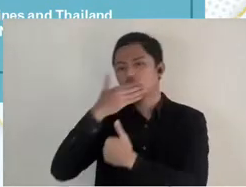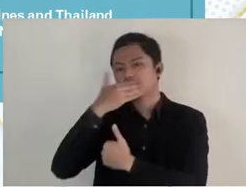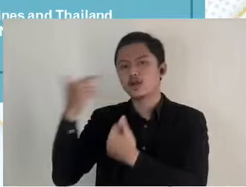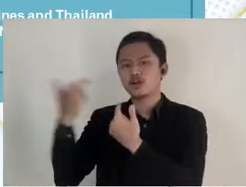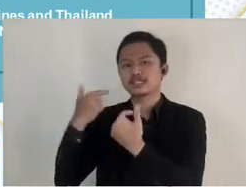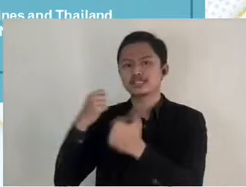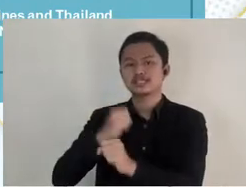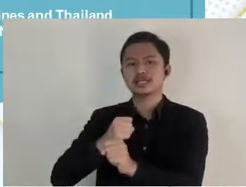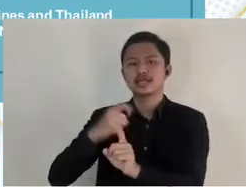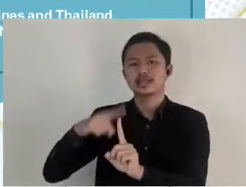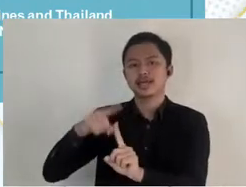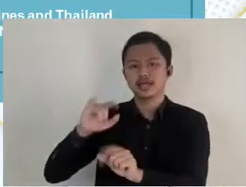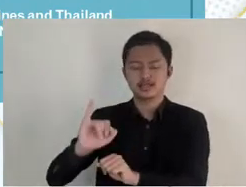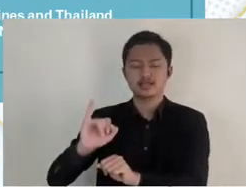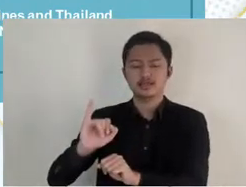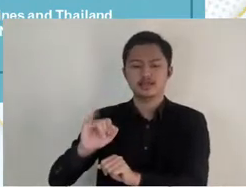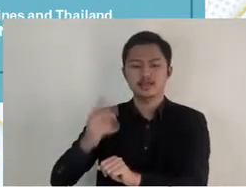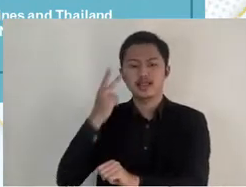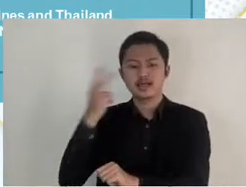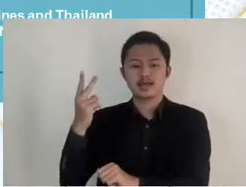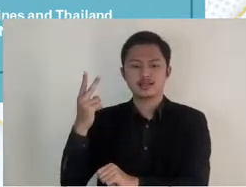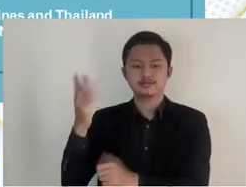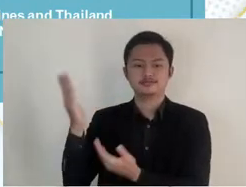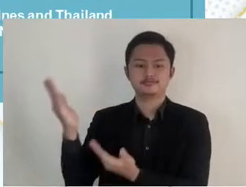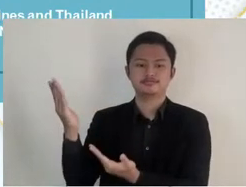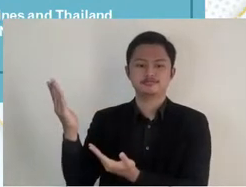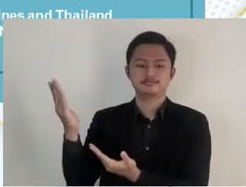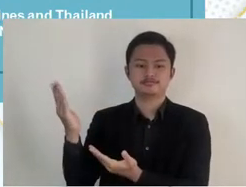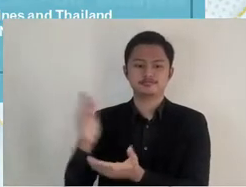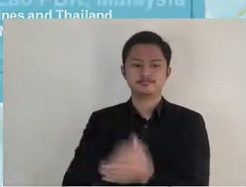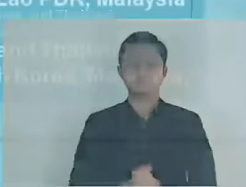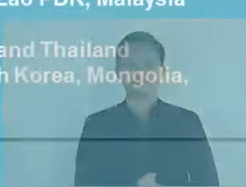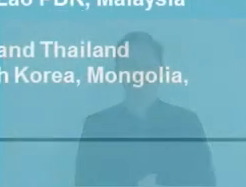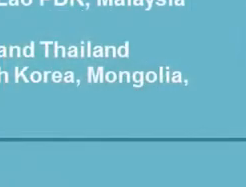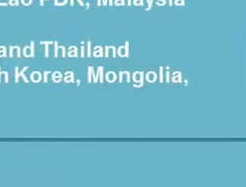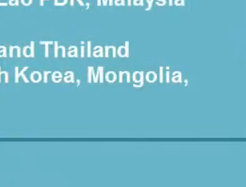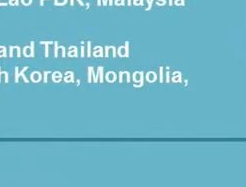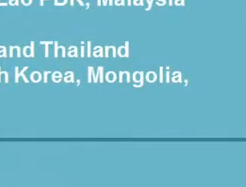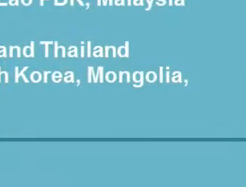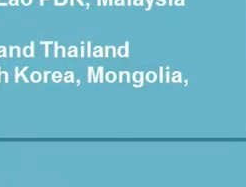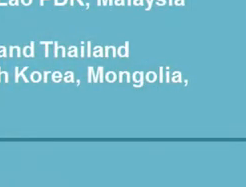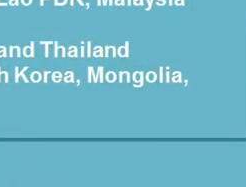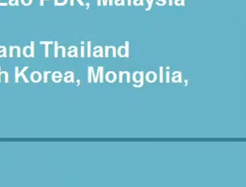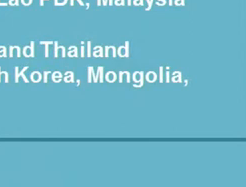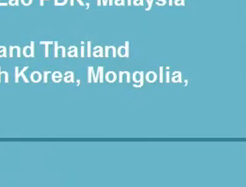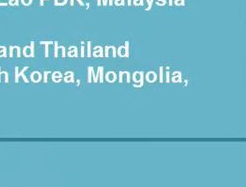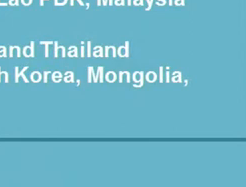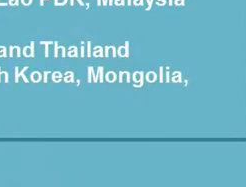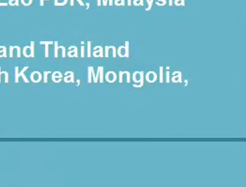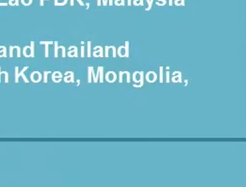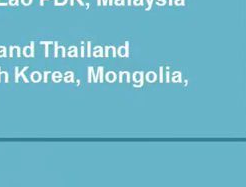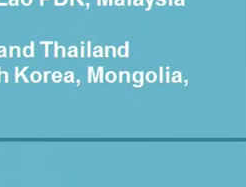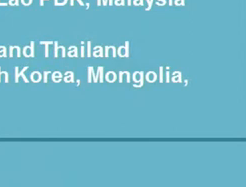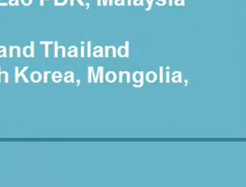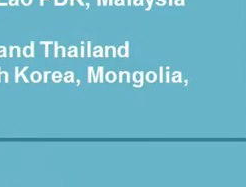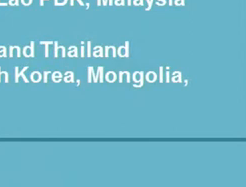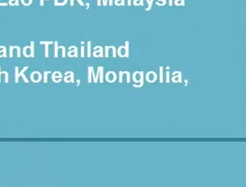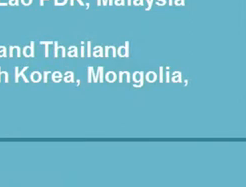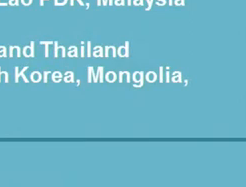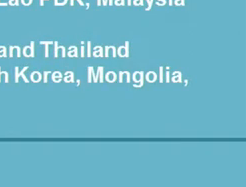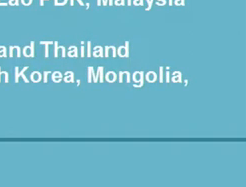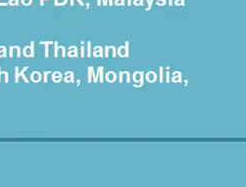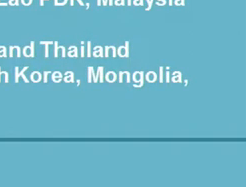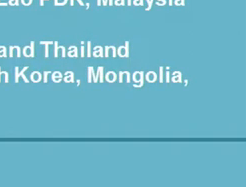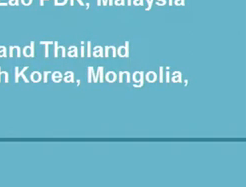a welcoming development that for five consecutive periods, that the number of deaths from terrorism have decreased. Before